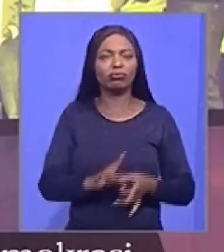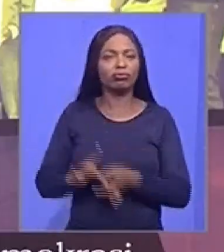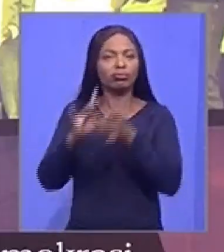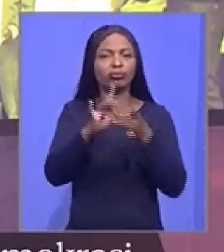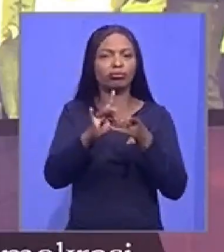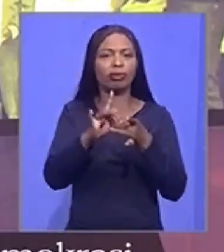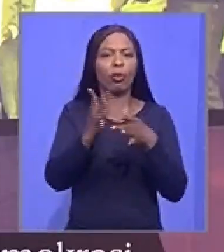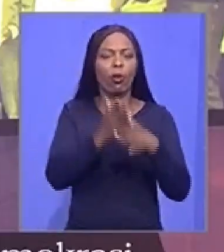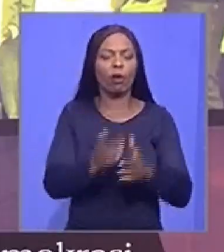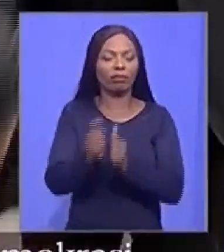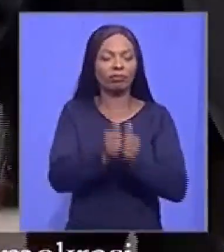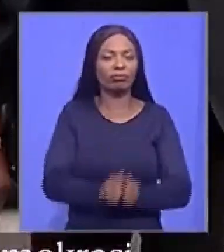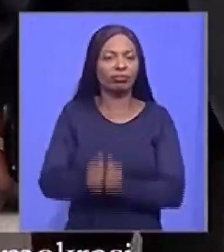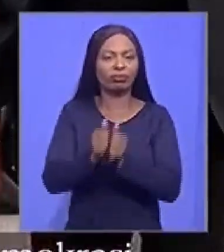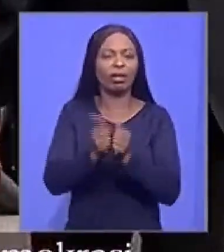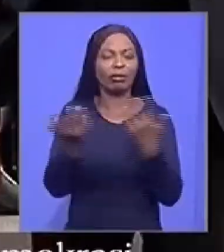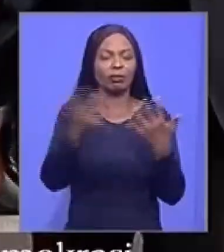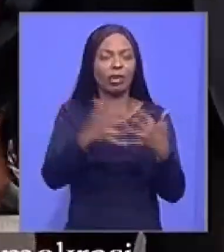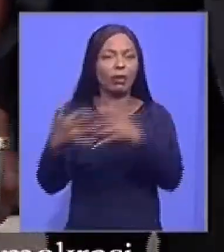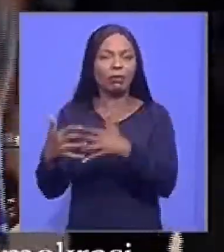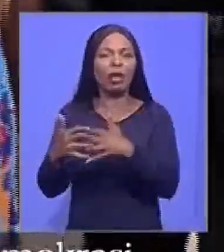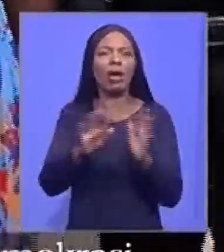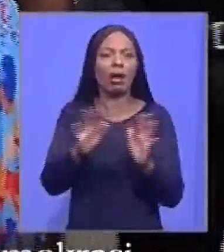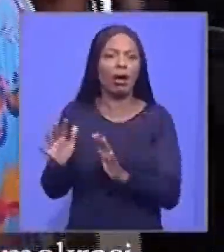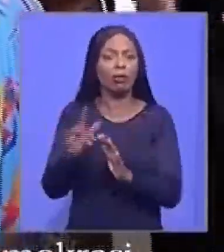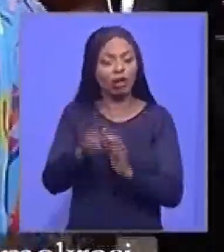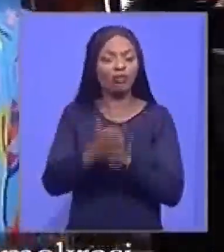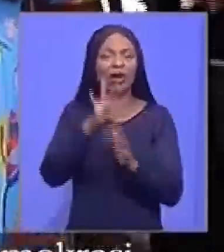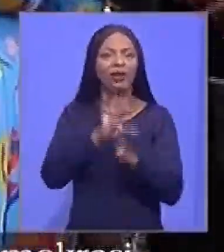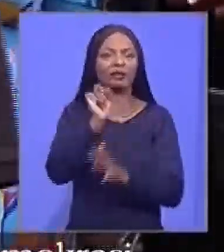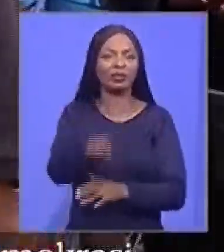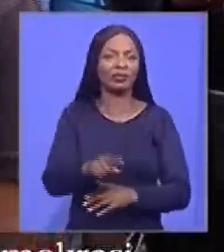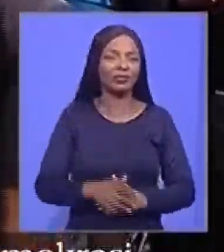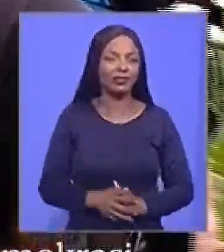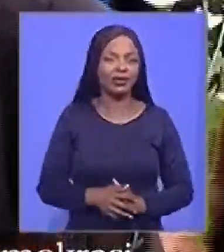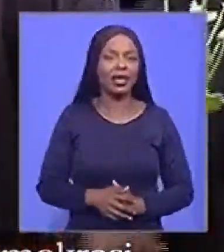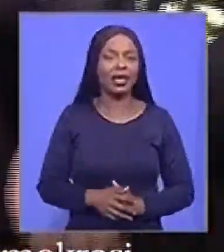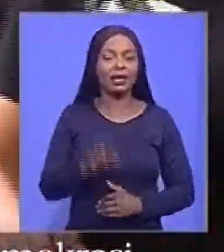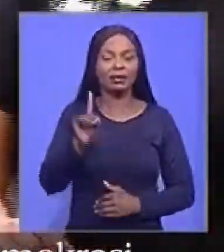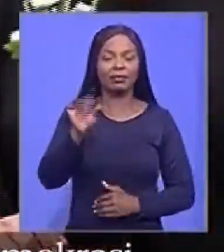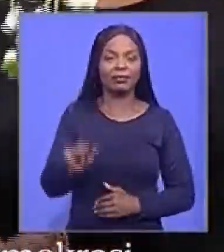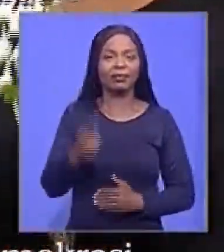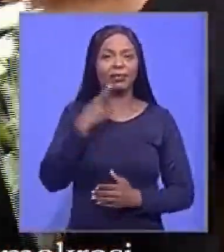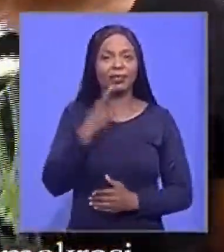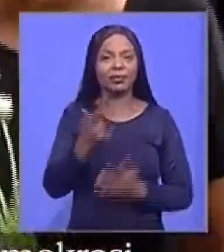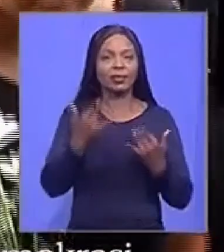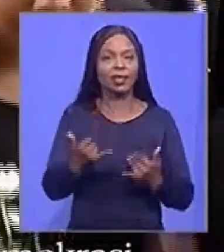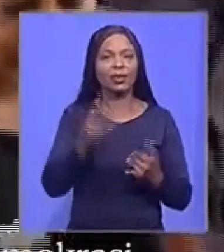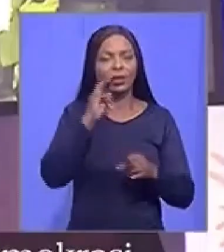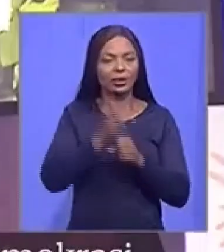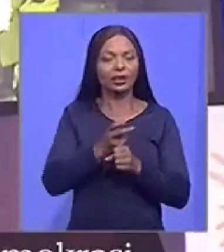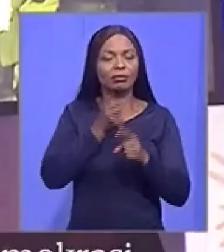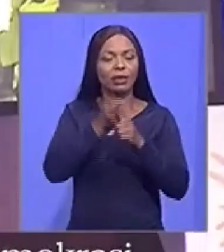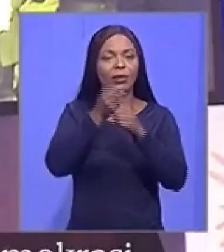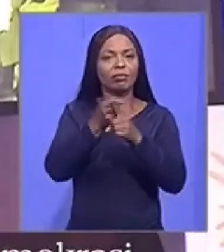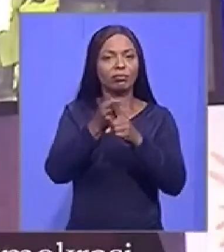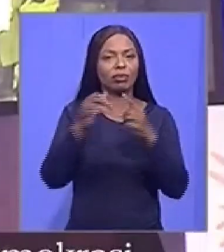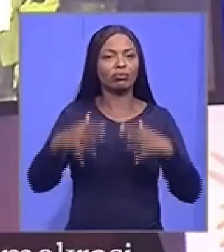how do we work in coalitions. Democratic Alliance e gateletse botlhokwa jwa go gatela pele ka go aga setšhaba se se sa